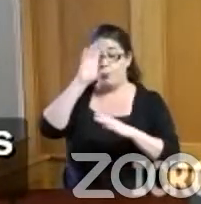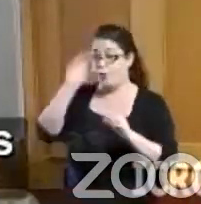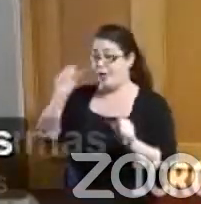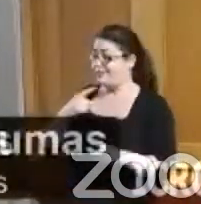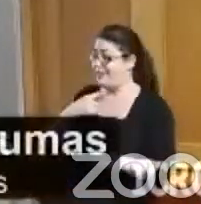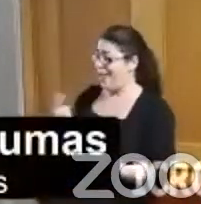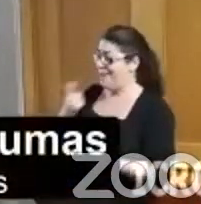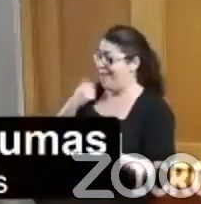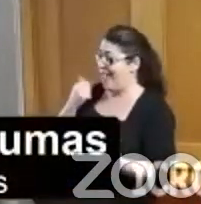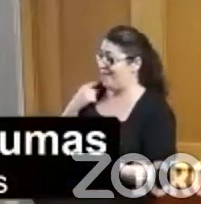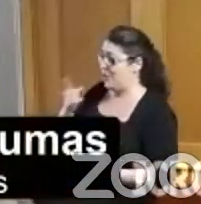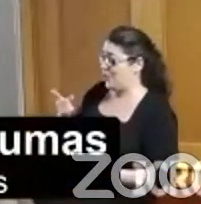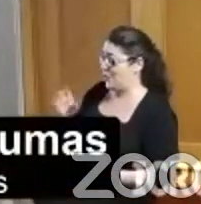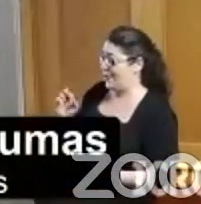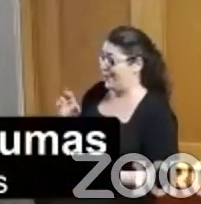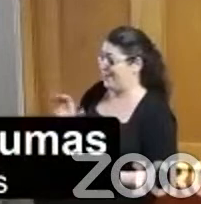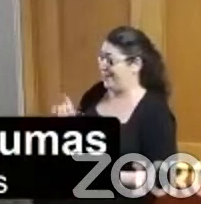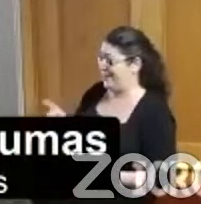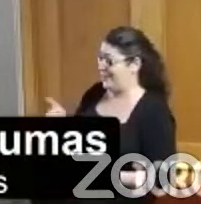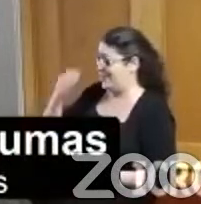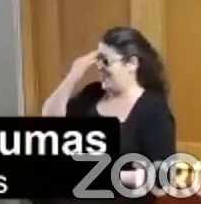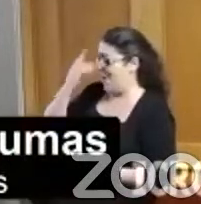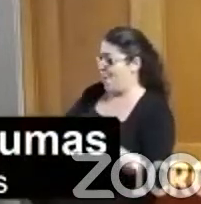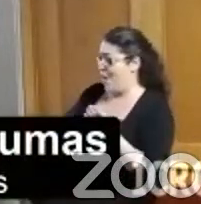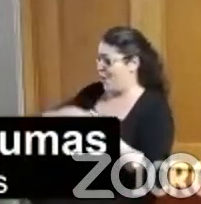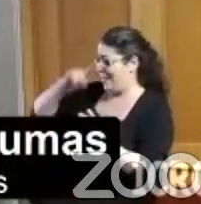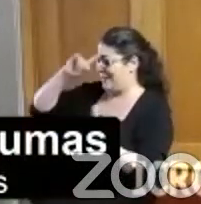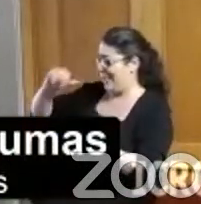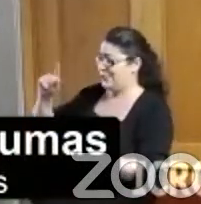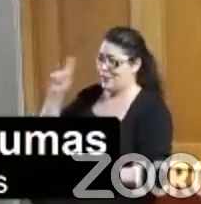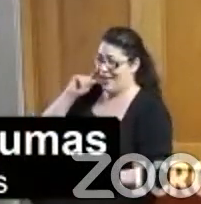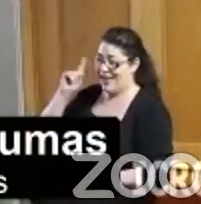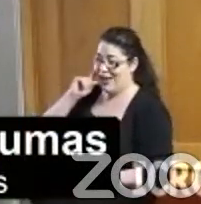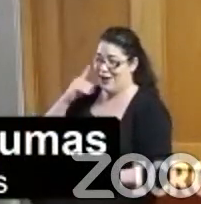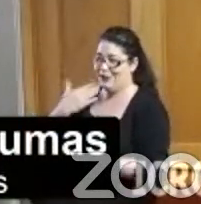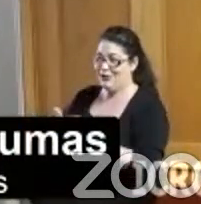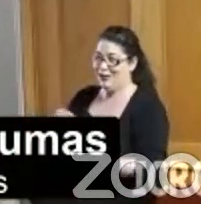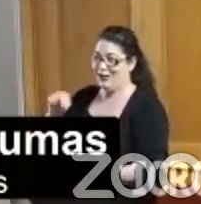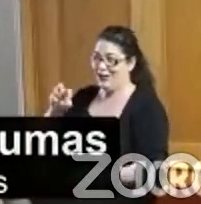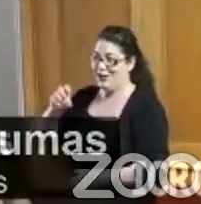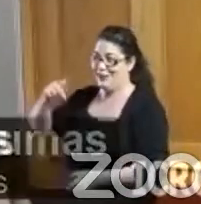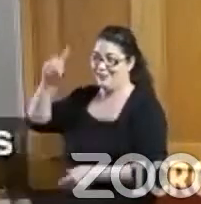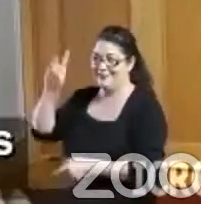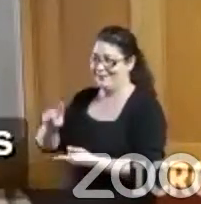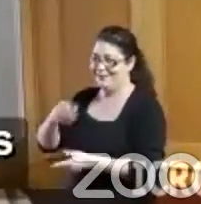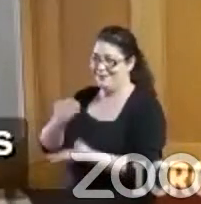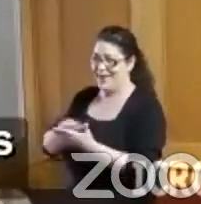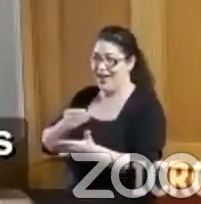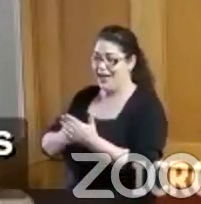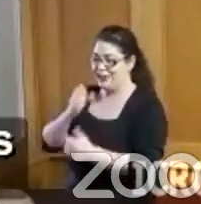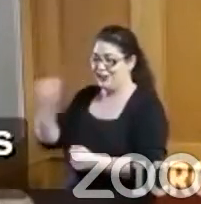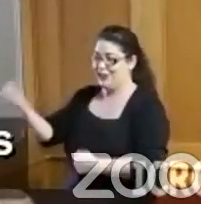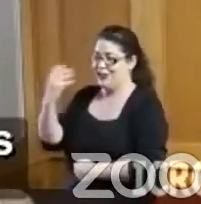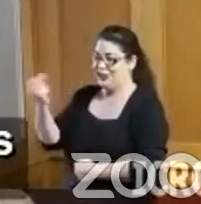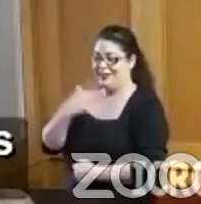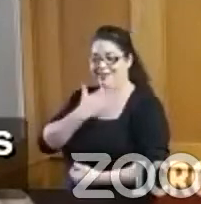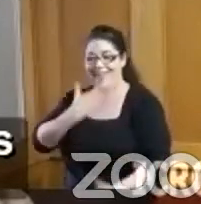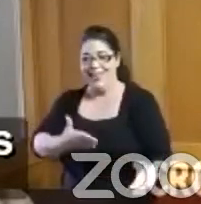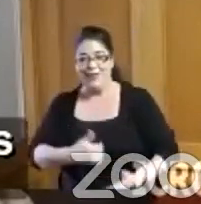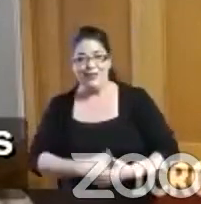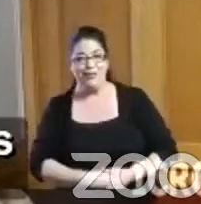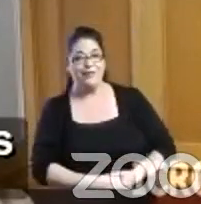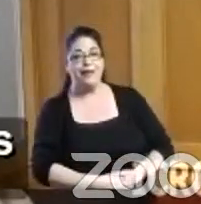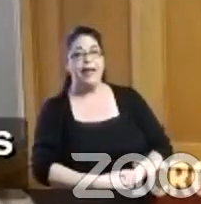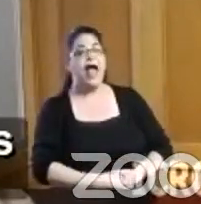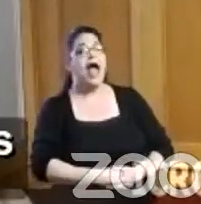you, Eric, a little bit because you know what we expect to hear. Yes, I do. And so you're just giving it to us. So I appreciate Try that. Try to answer